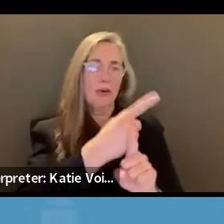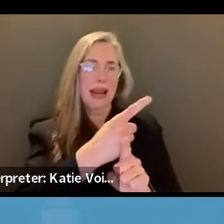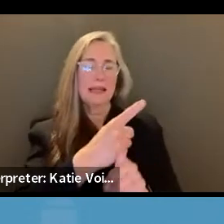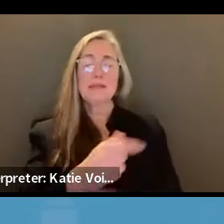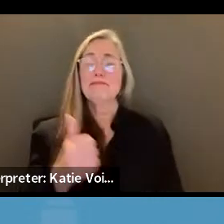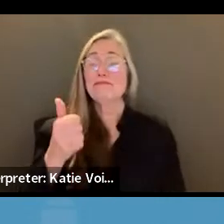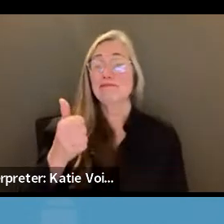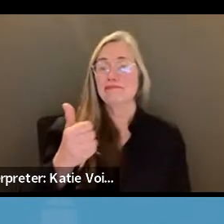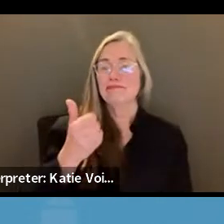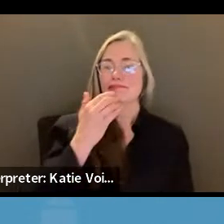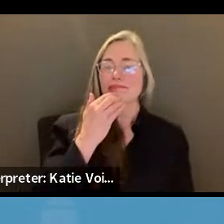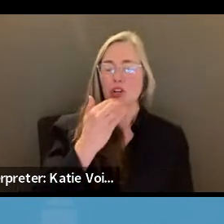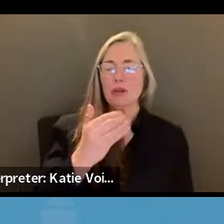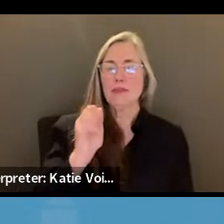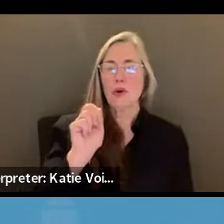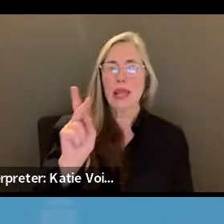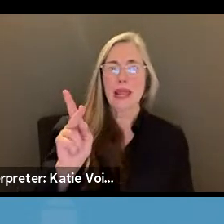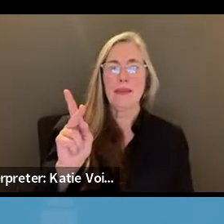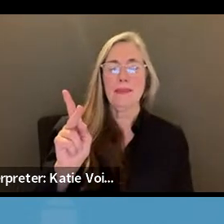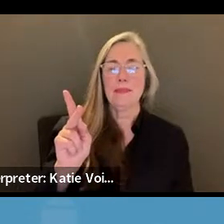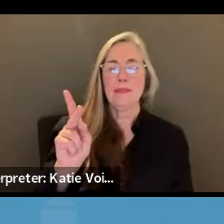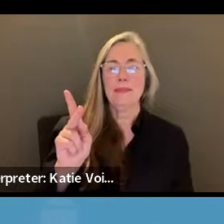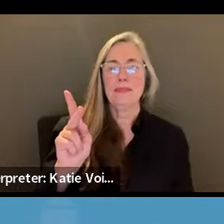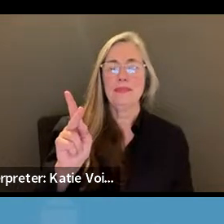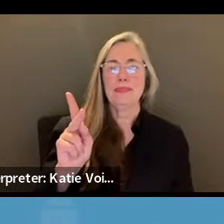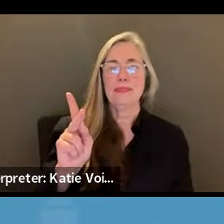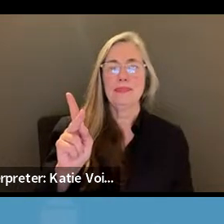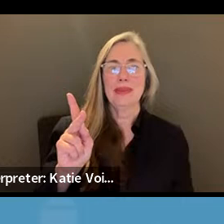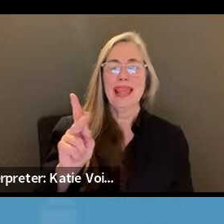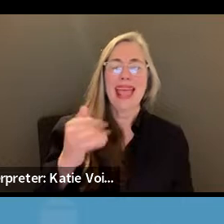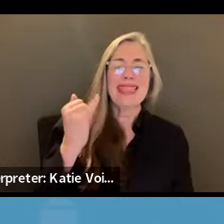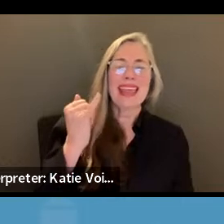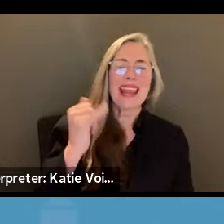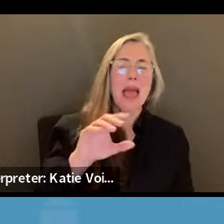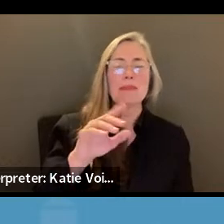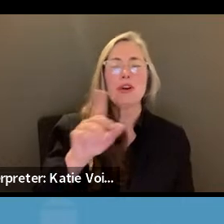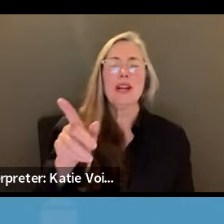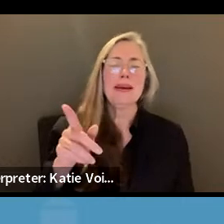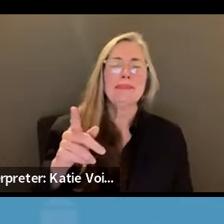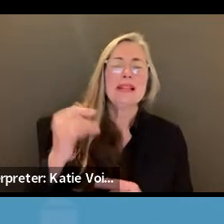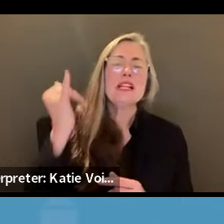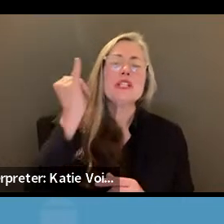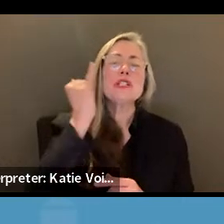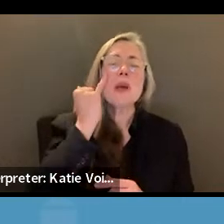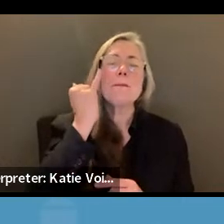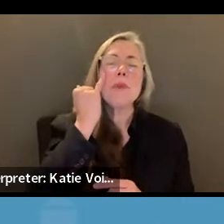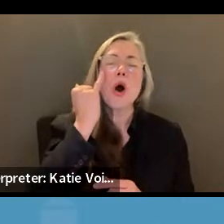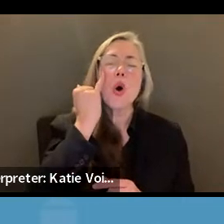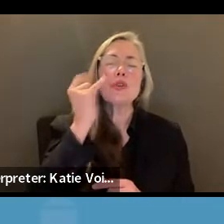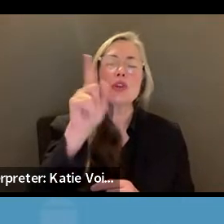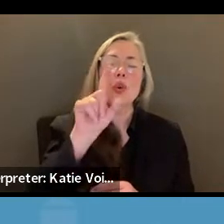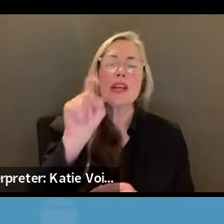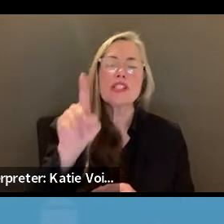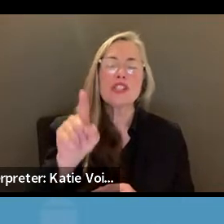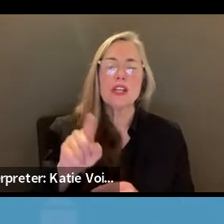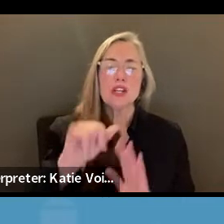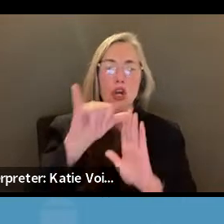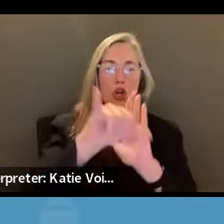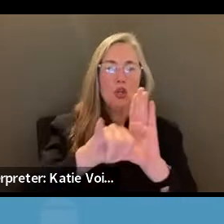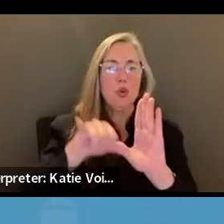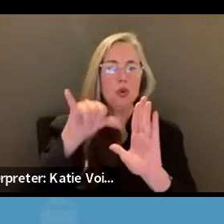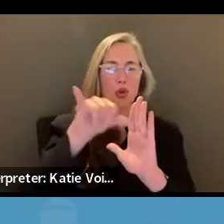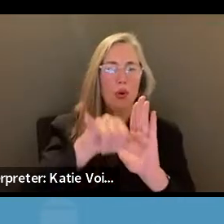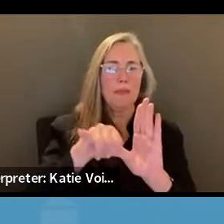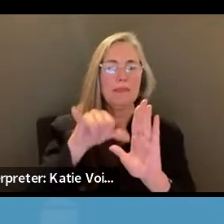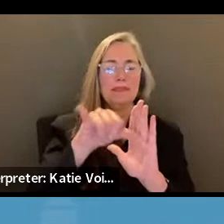Okay. And then I'm going to throw a hypothetical at you. So for YouTube is a really good example because it